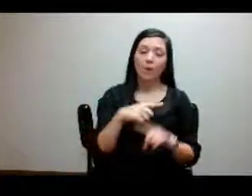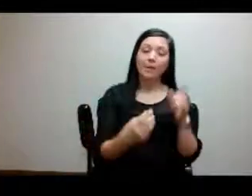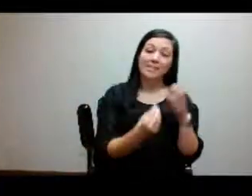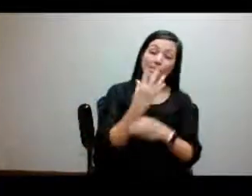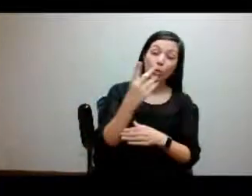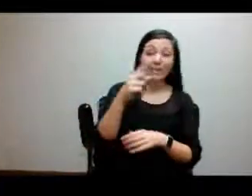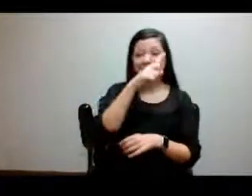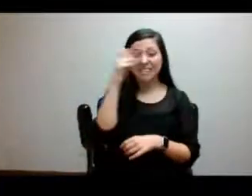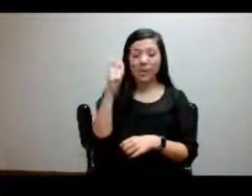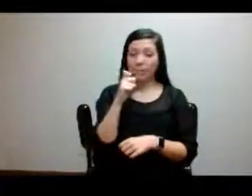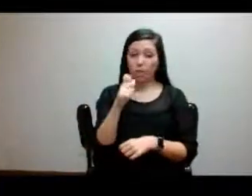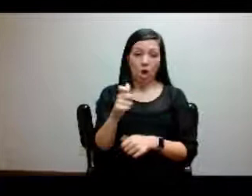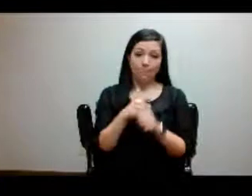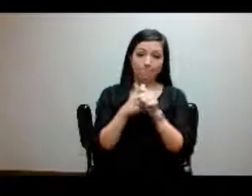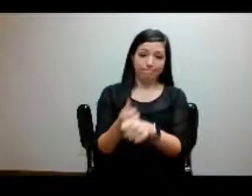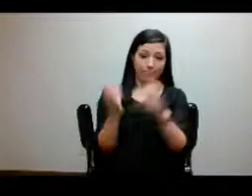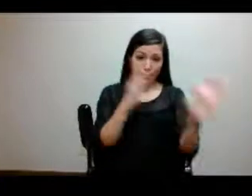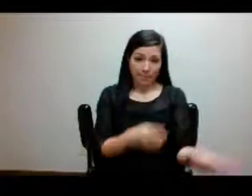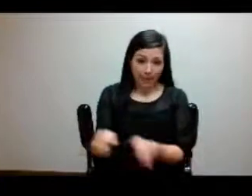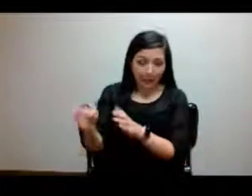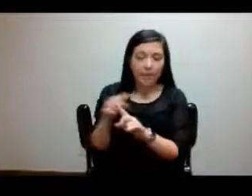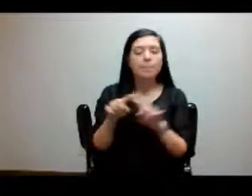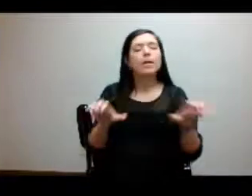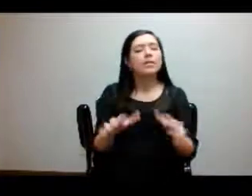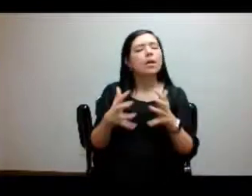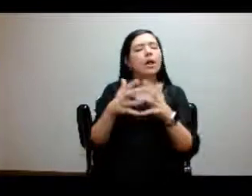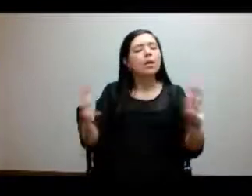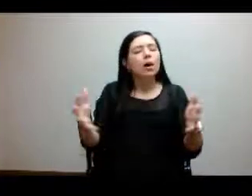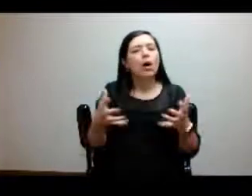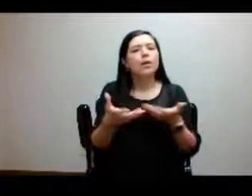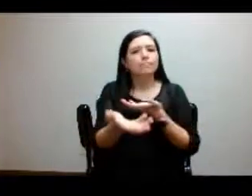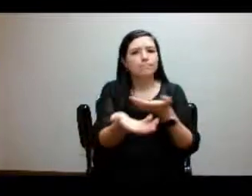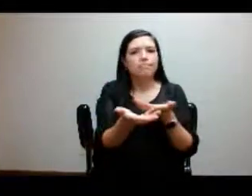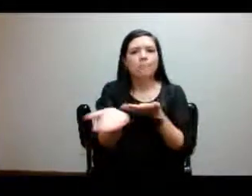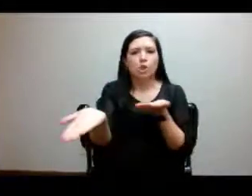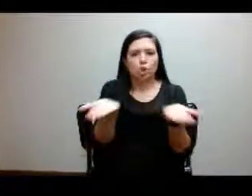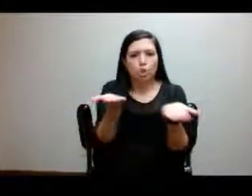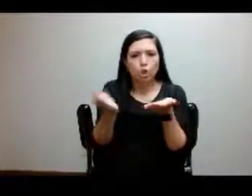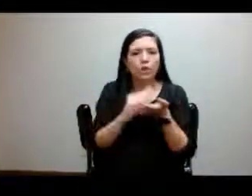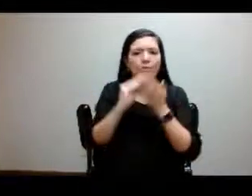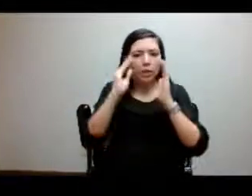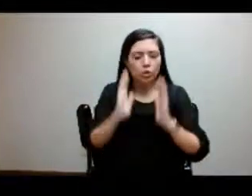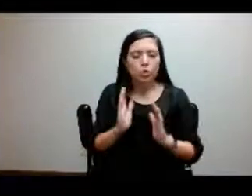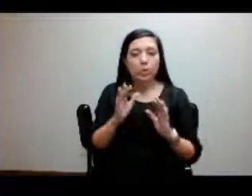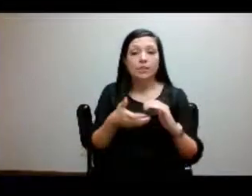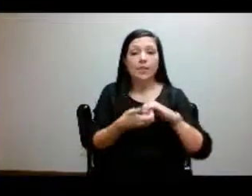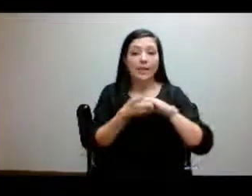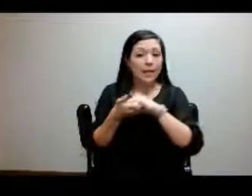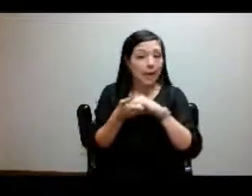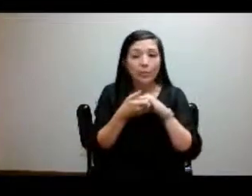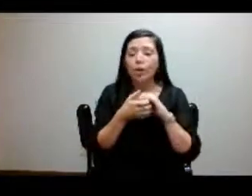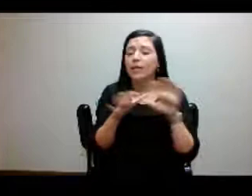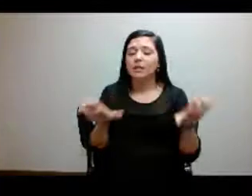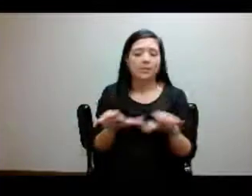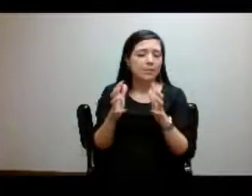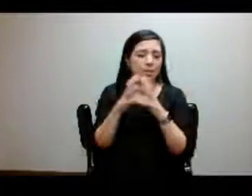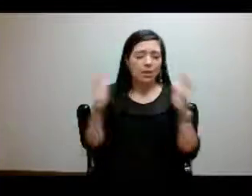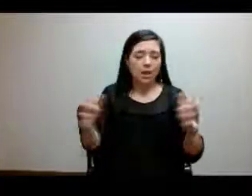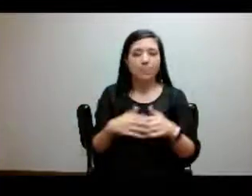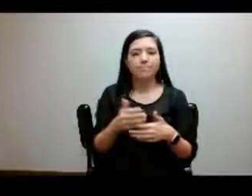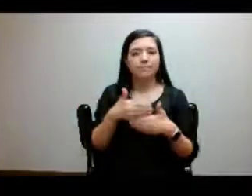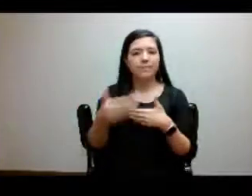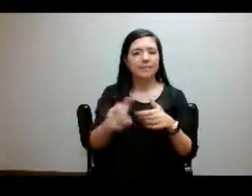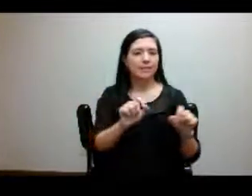we still did a lot in terms of serving and engaging our students. We collaborated, we partnered, and we learned a lot. Get to the next